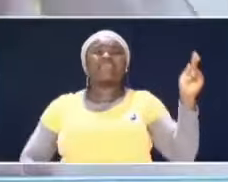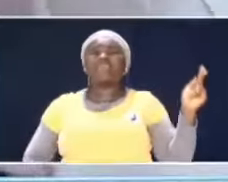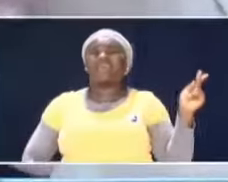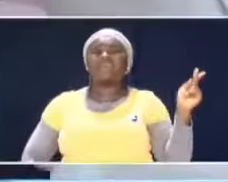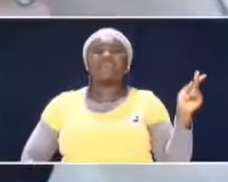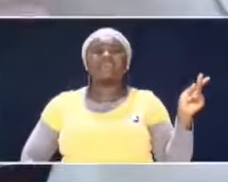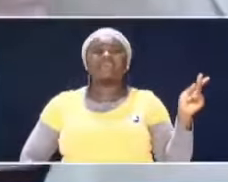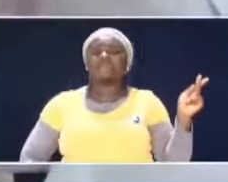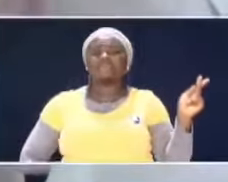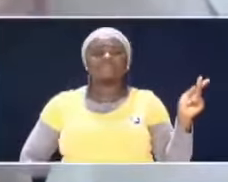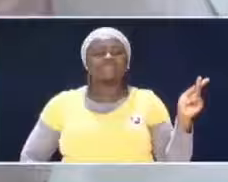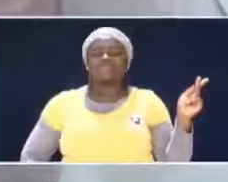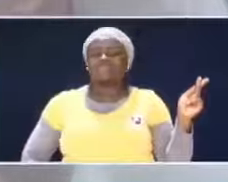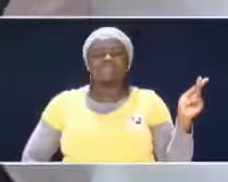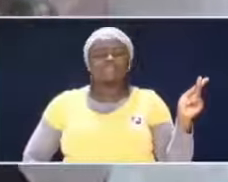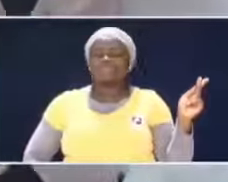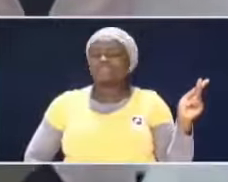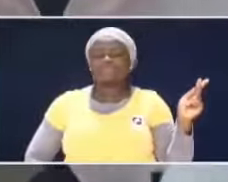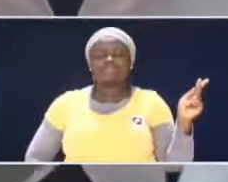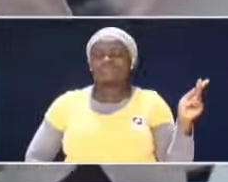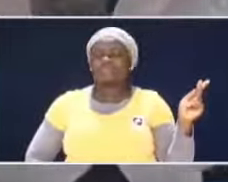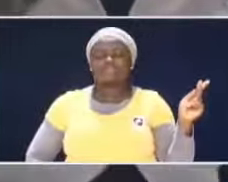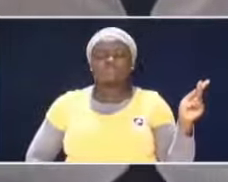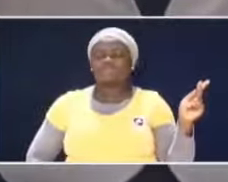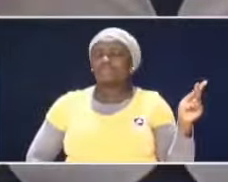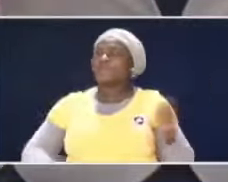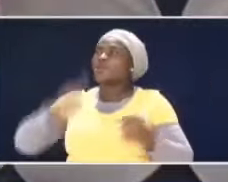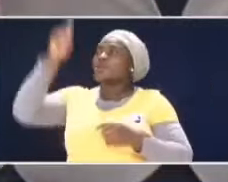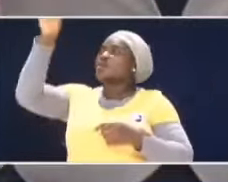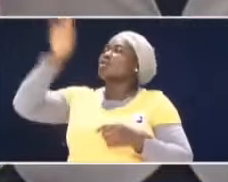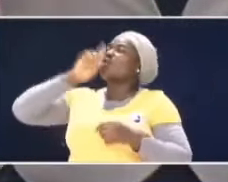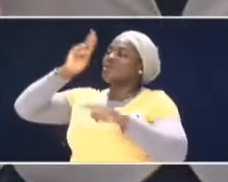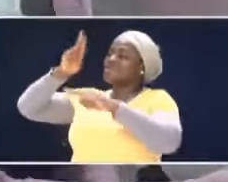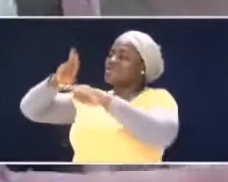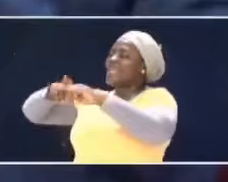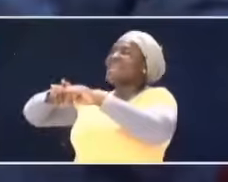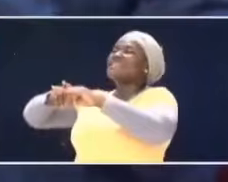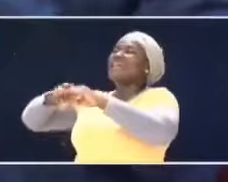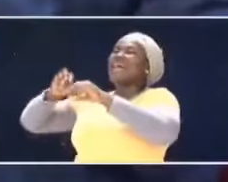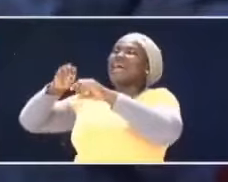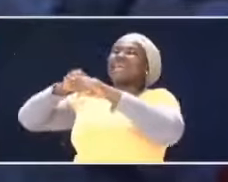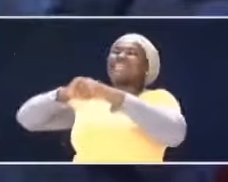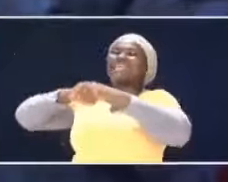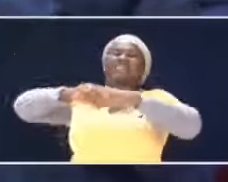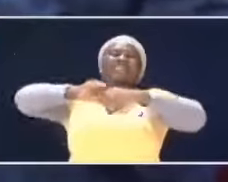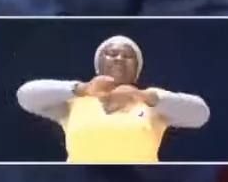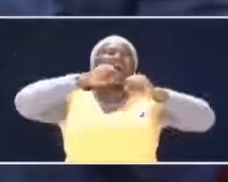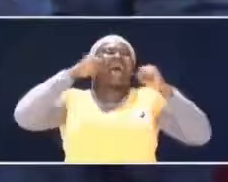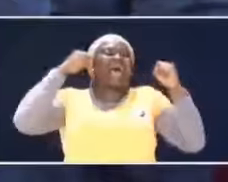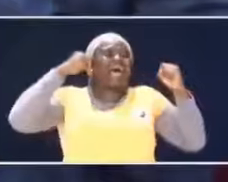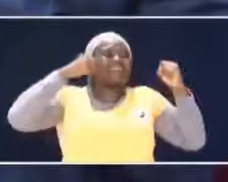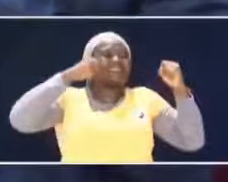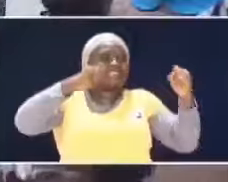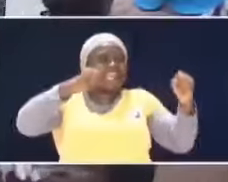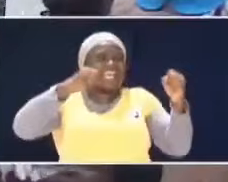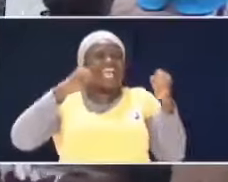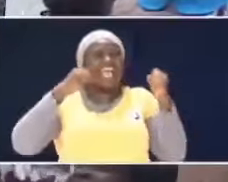risen King. Hey! You are seated in majesty. Seated in